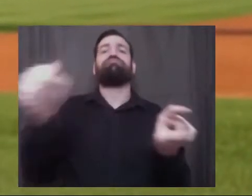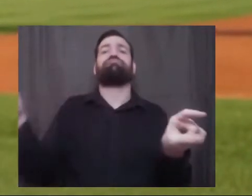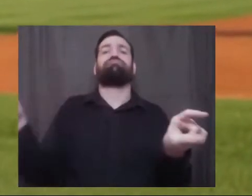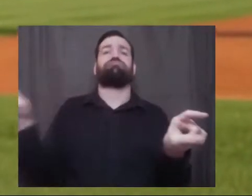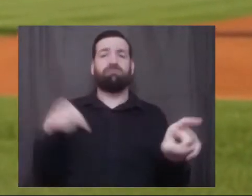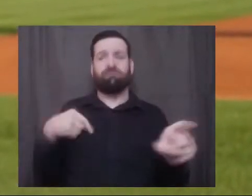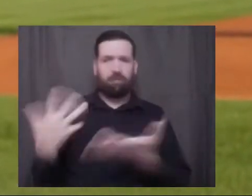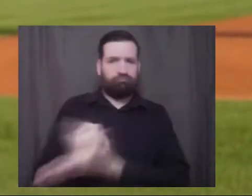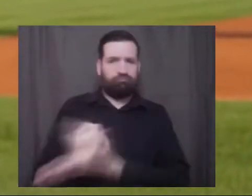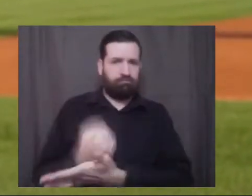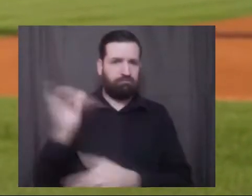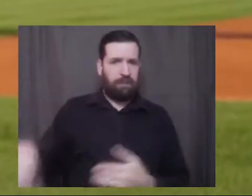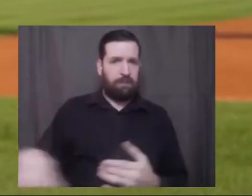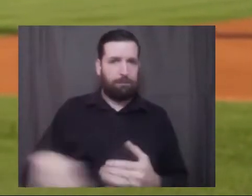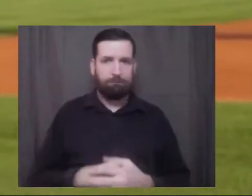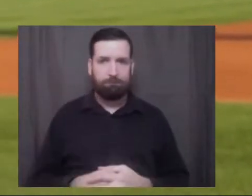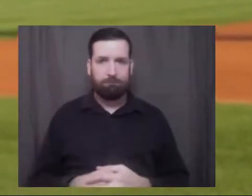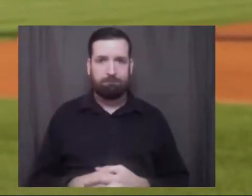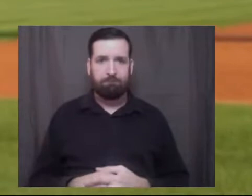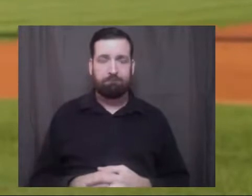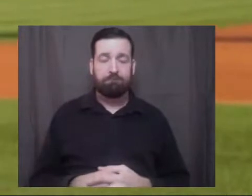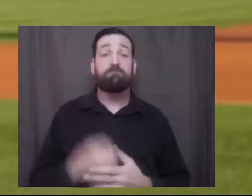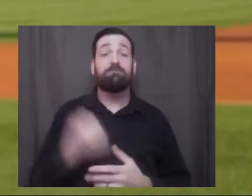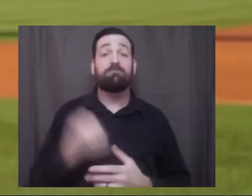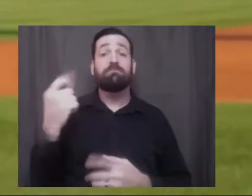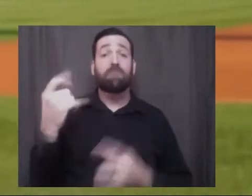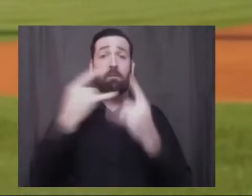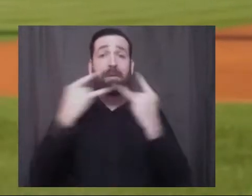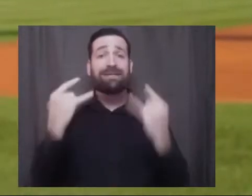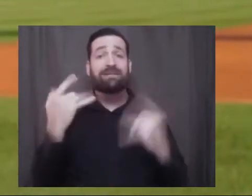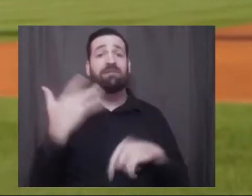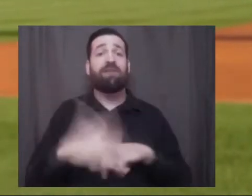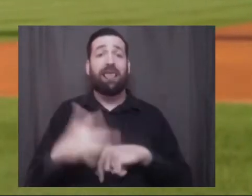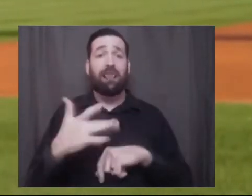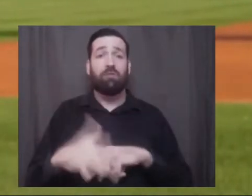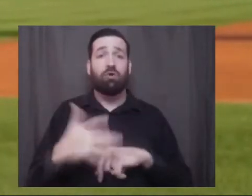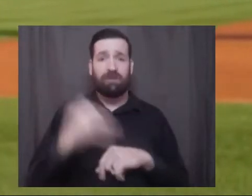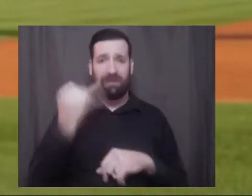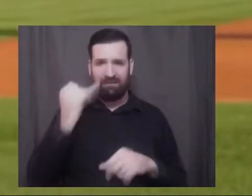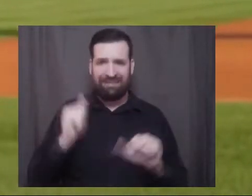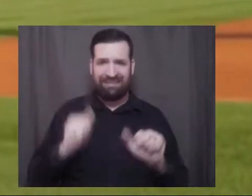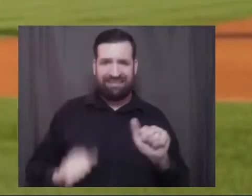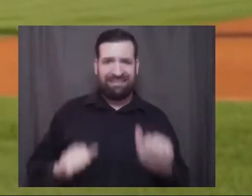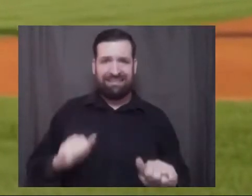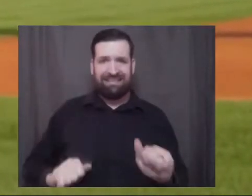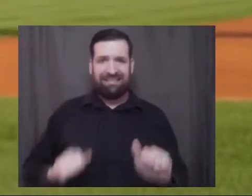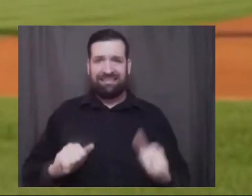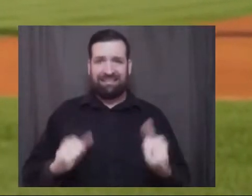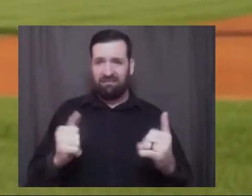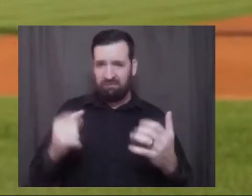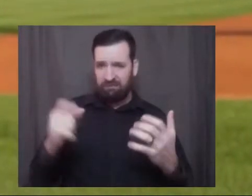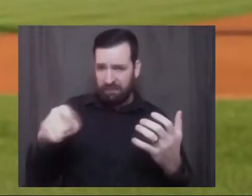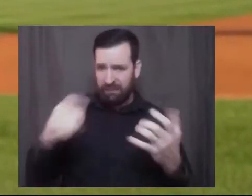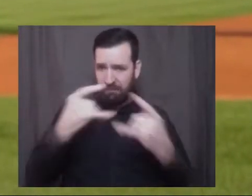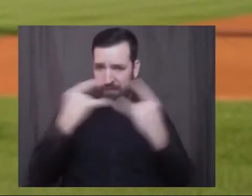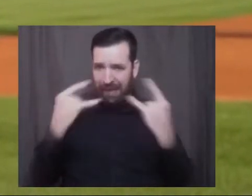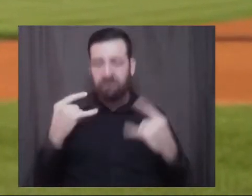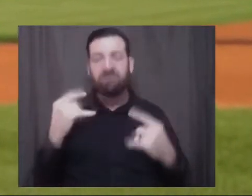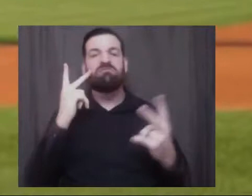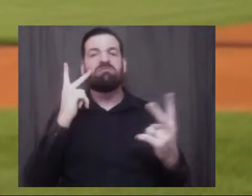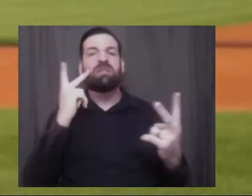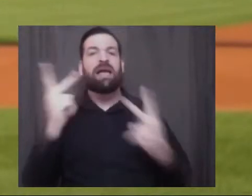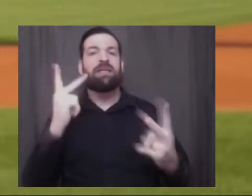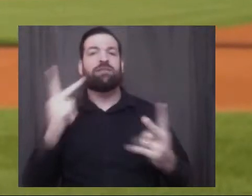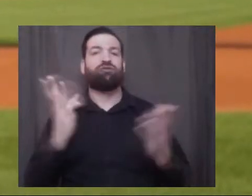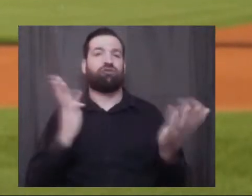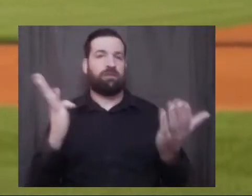that. And there are masks available if you feel uncomfortable and feel like you need to have a mask at guest services and that sort of thing.